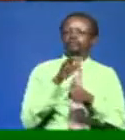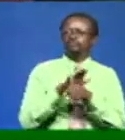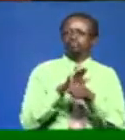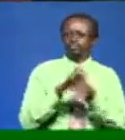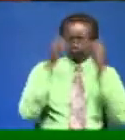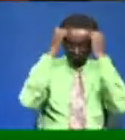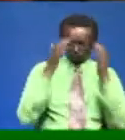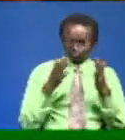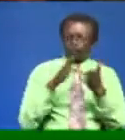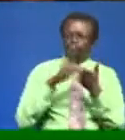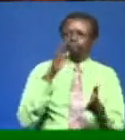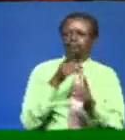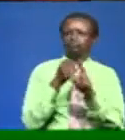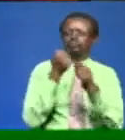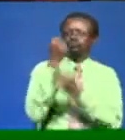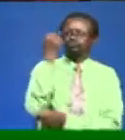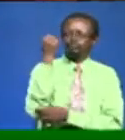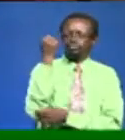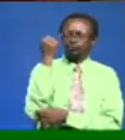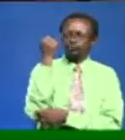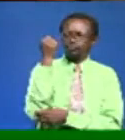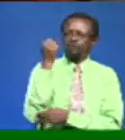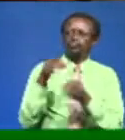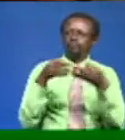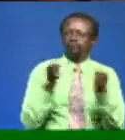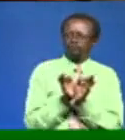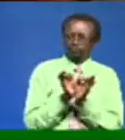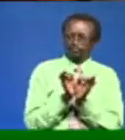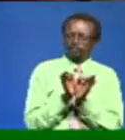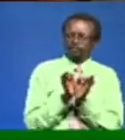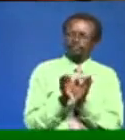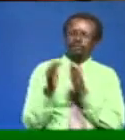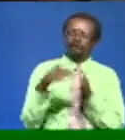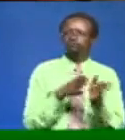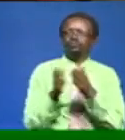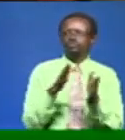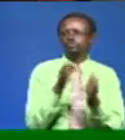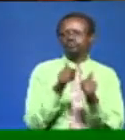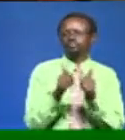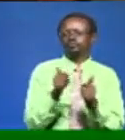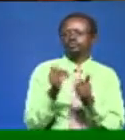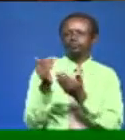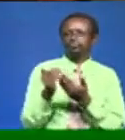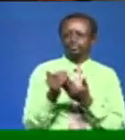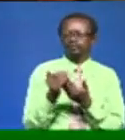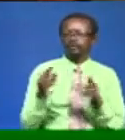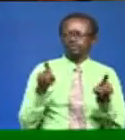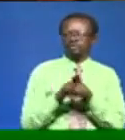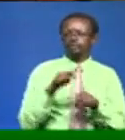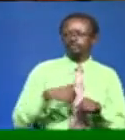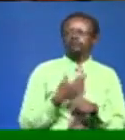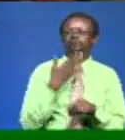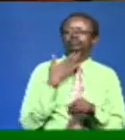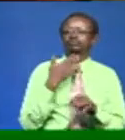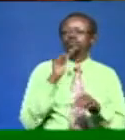poor backgrounds, a much needed opportunity. It is on this account that I seek a statement from